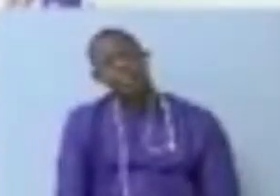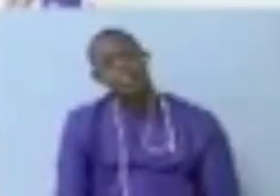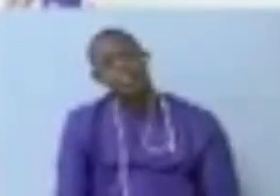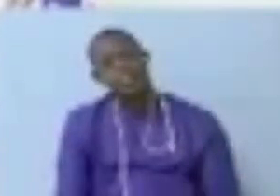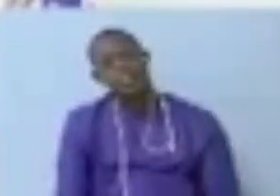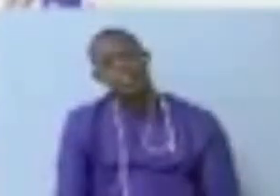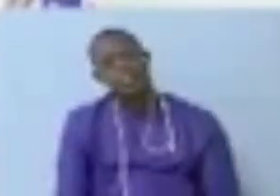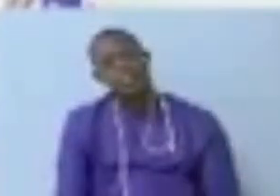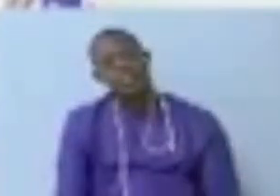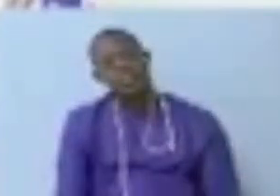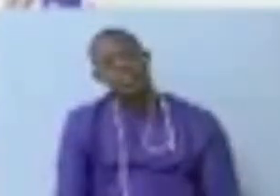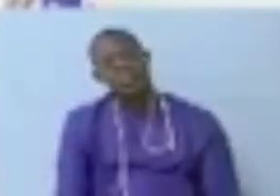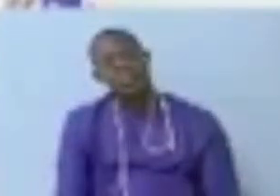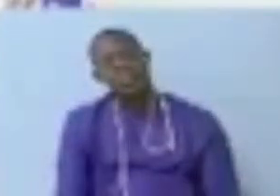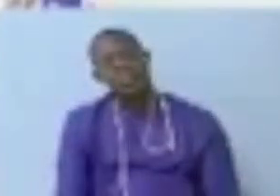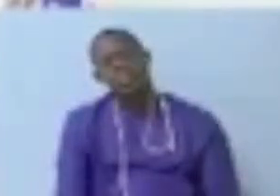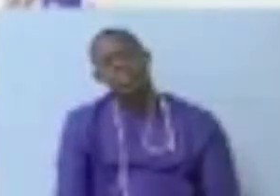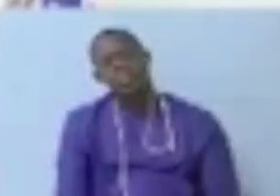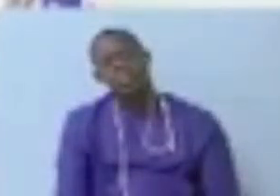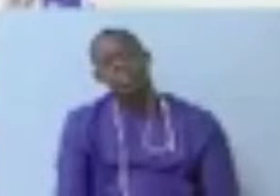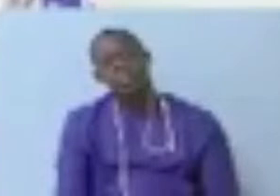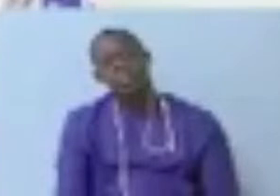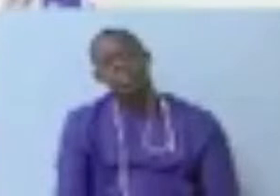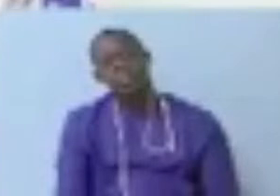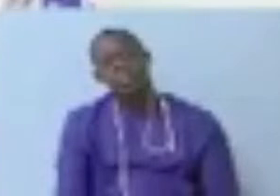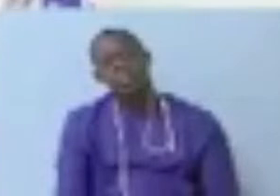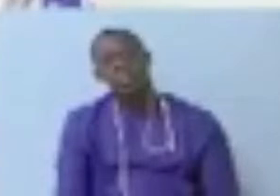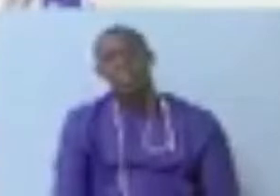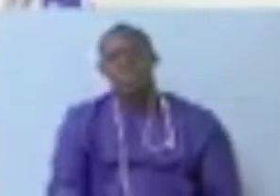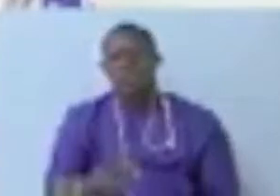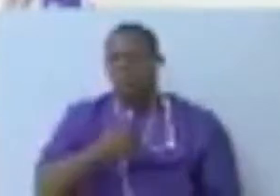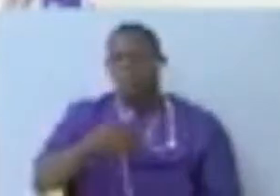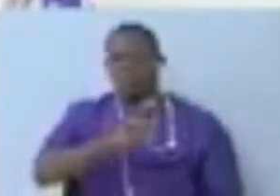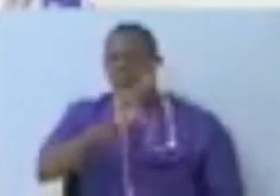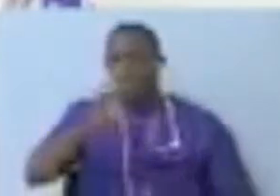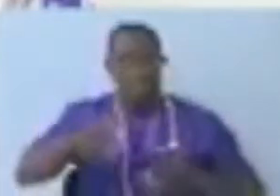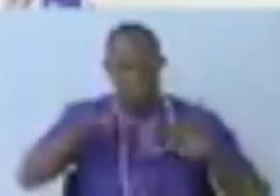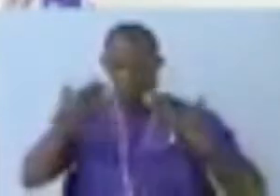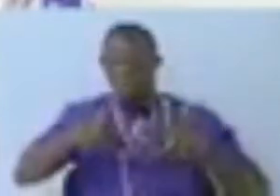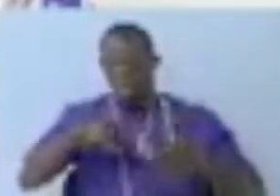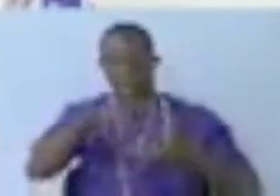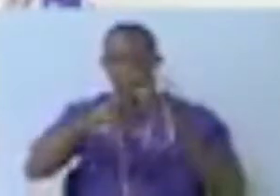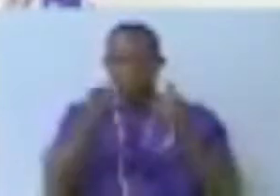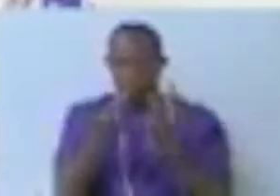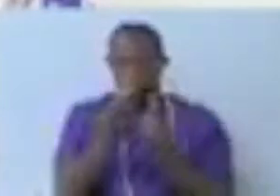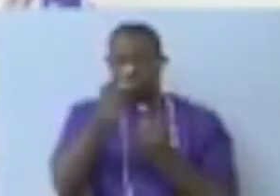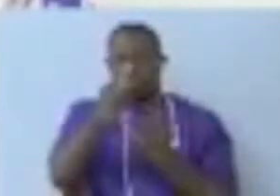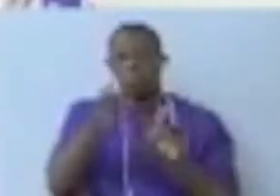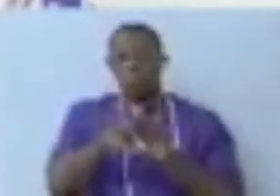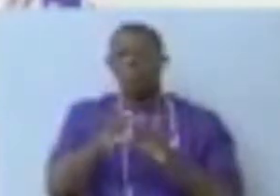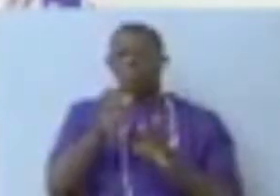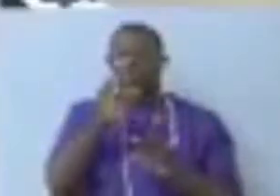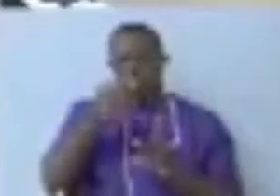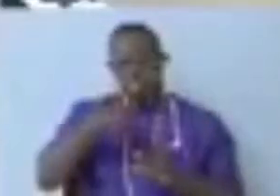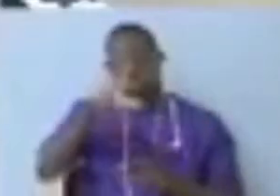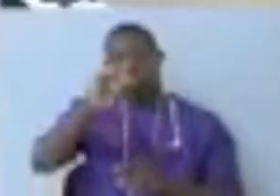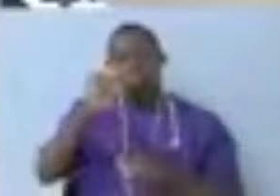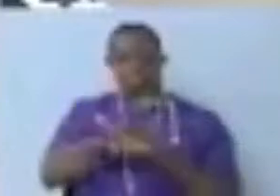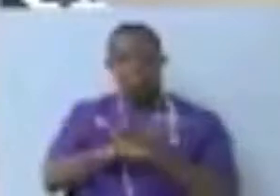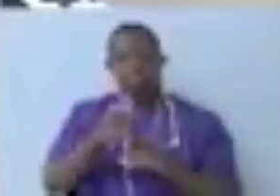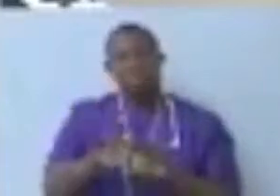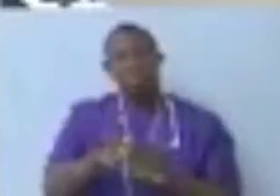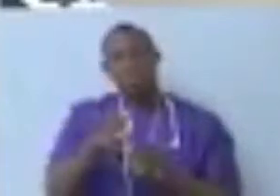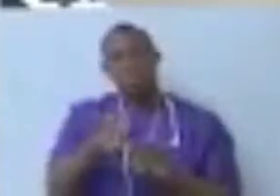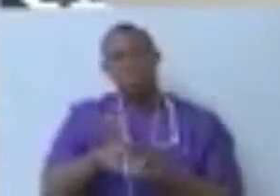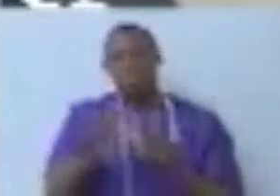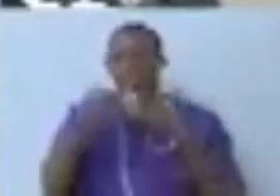I am not happy with things that you are imputing to me. Well, to me, but it's okay. I can handle